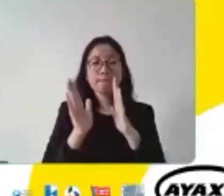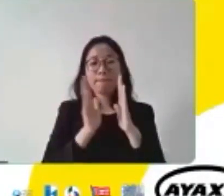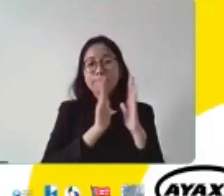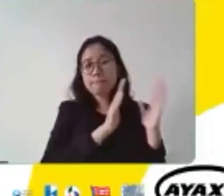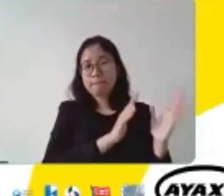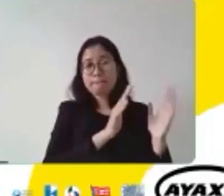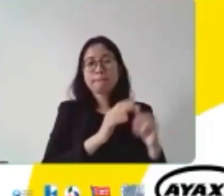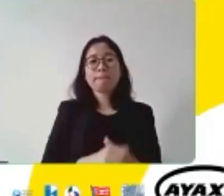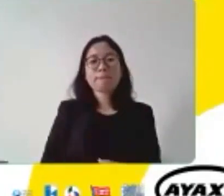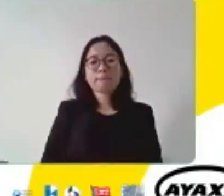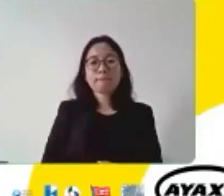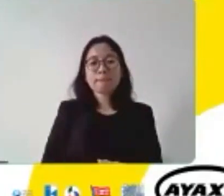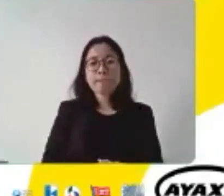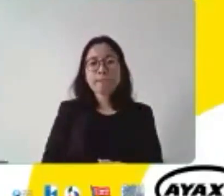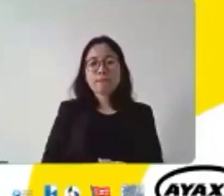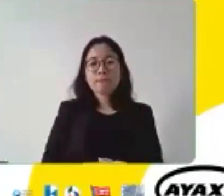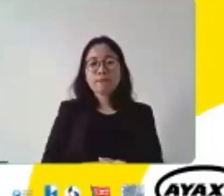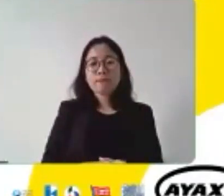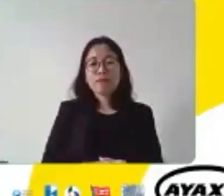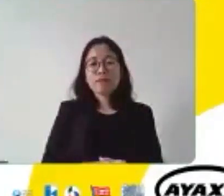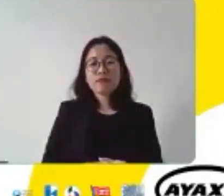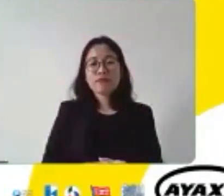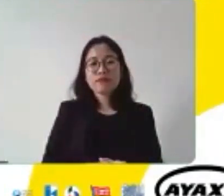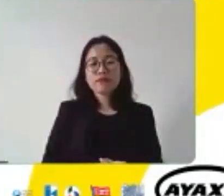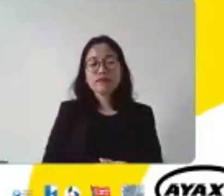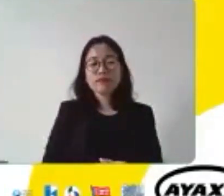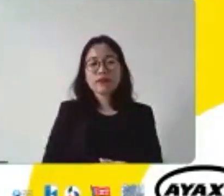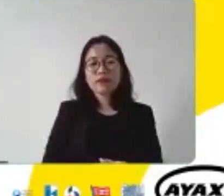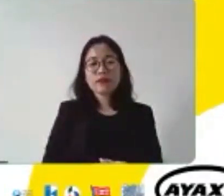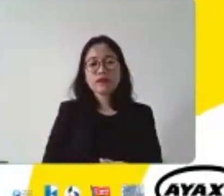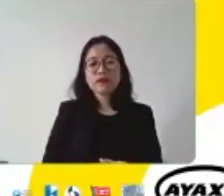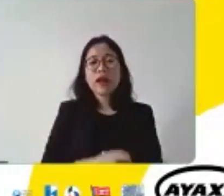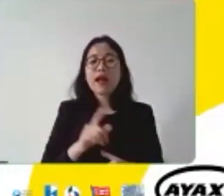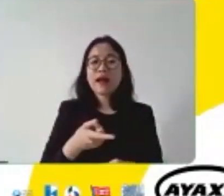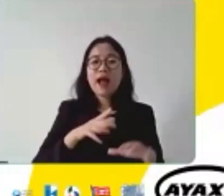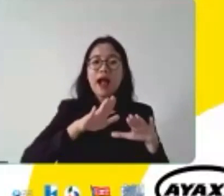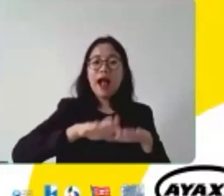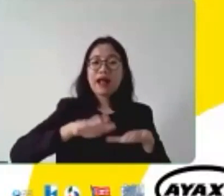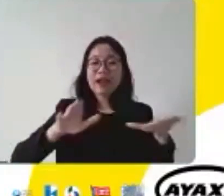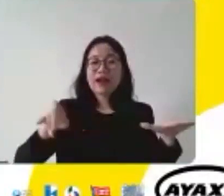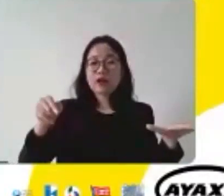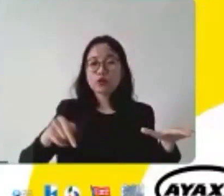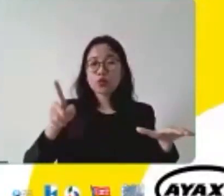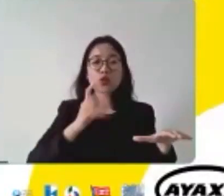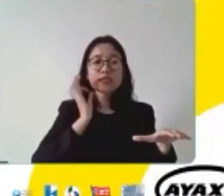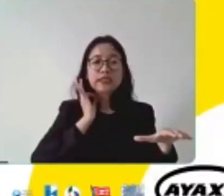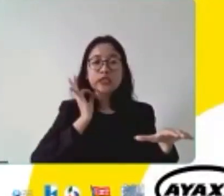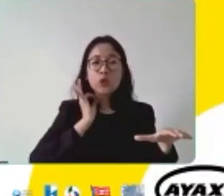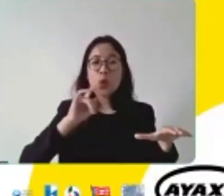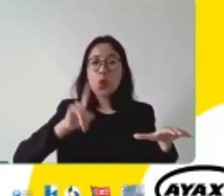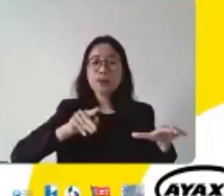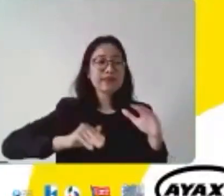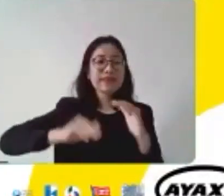And children are a particularly high risk. And this is very important. Their lungs are still developing, and